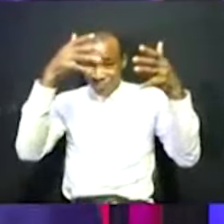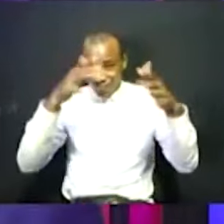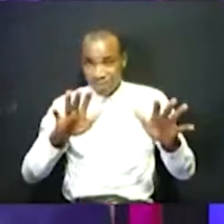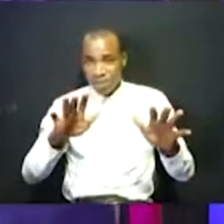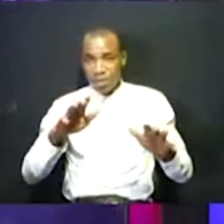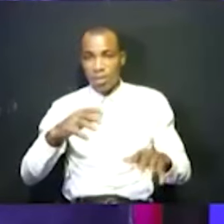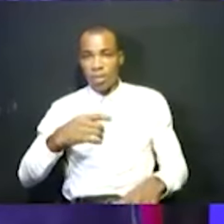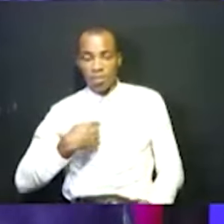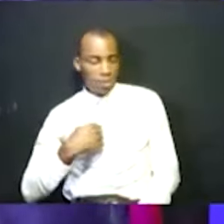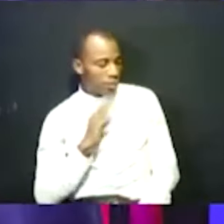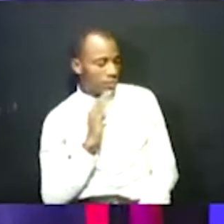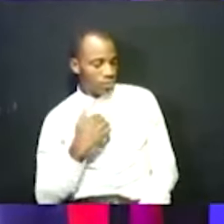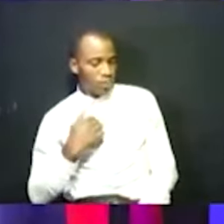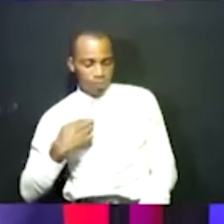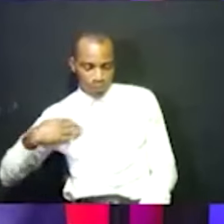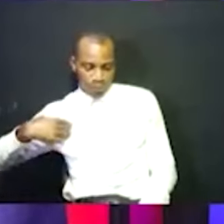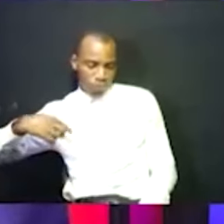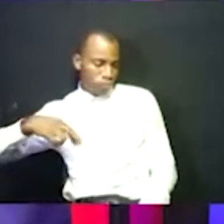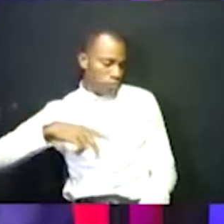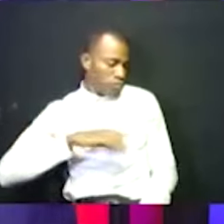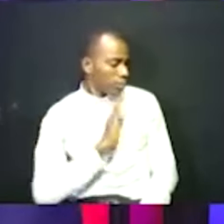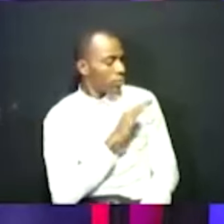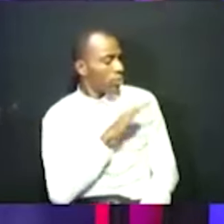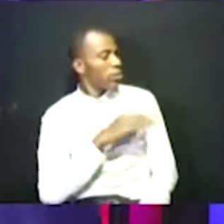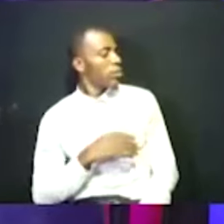said, my brother,